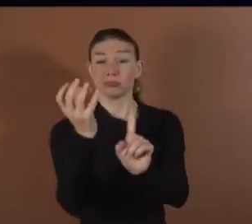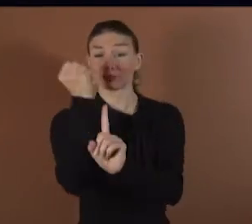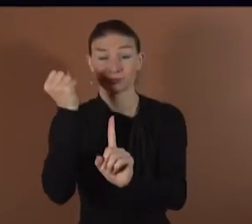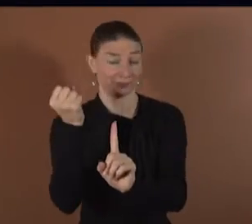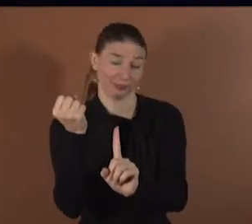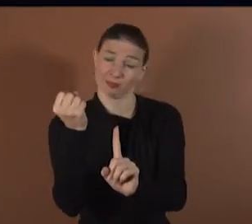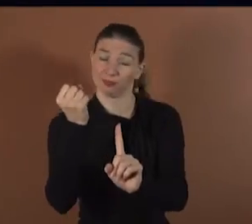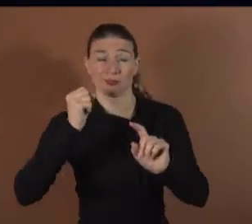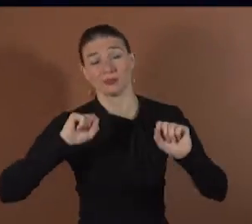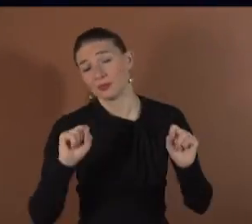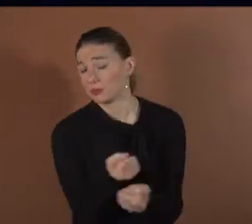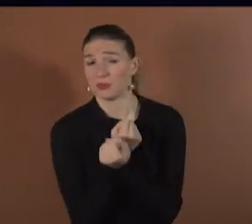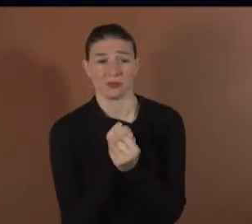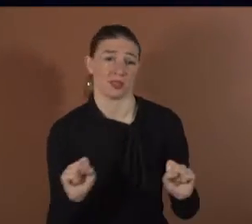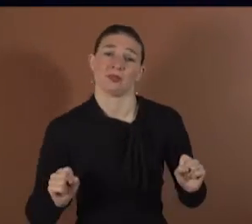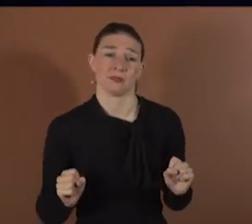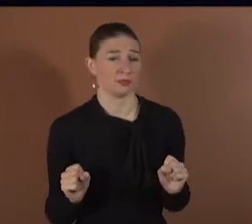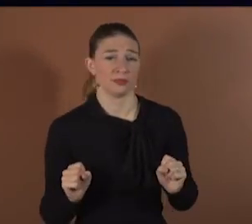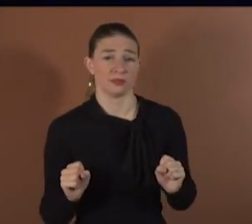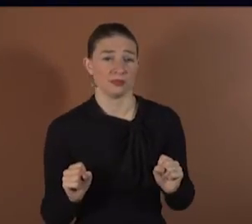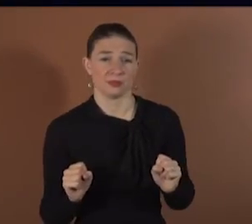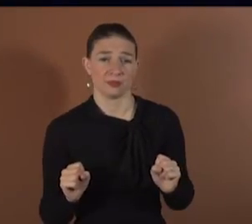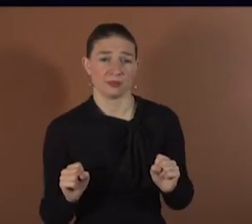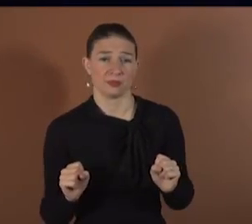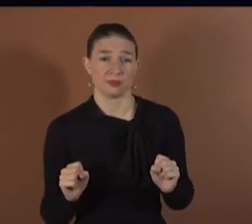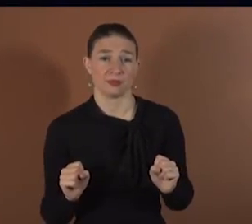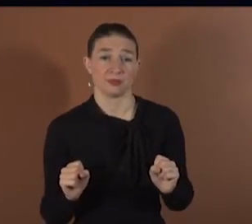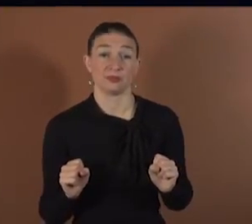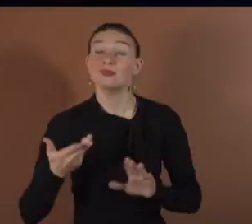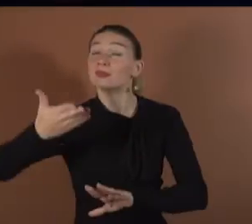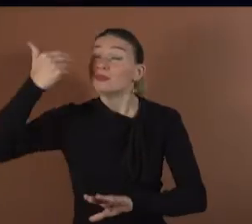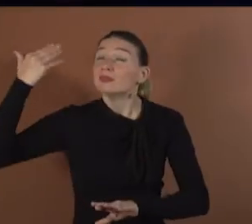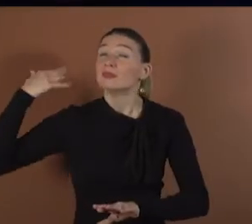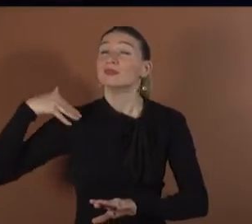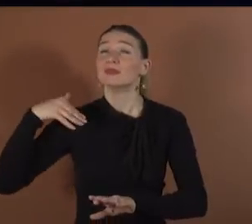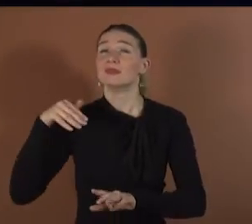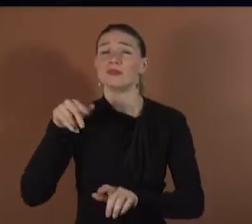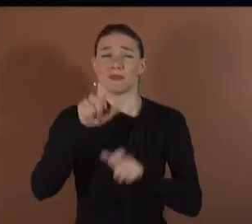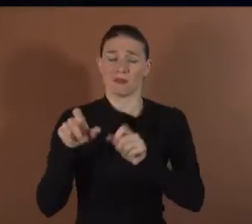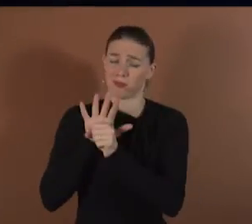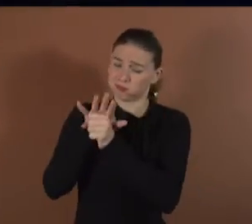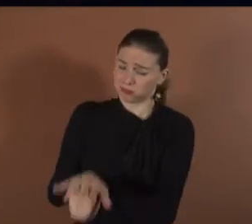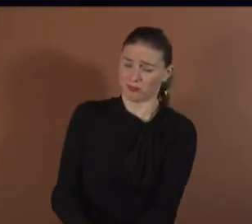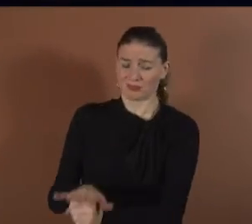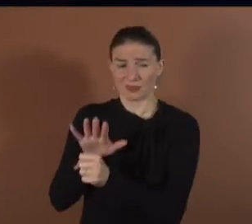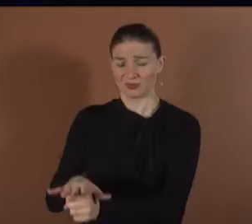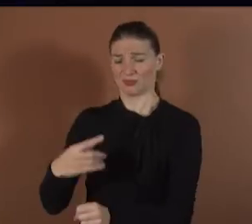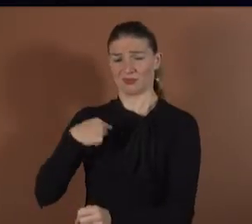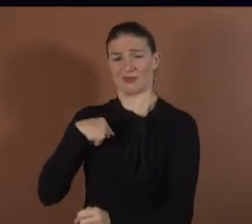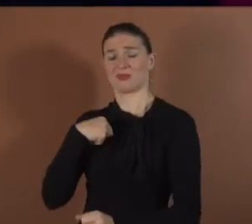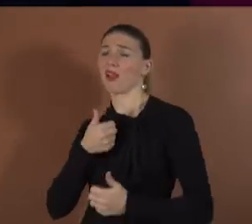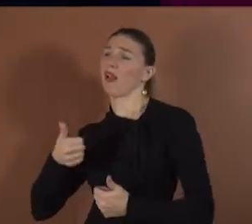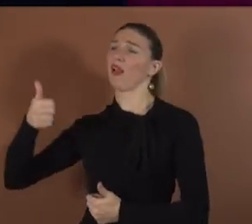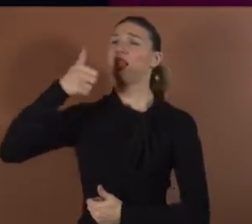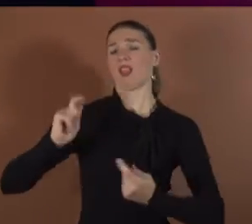main messages of those that oppress, that those that control, and those that